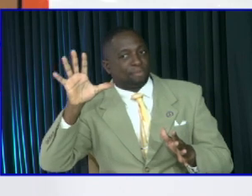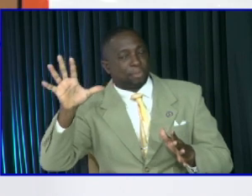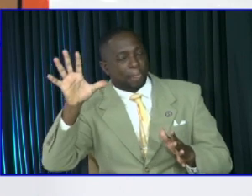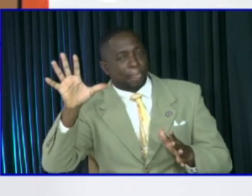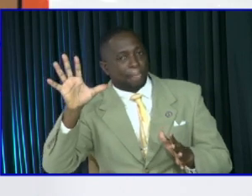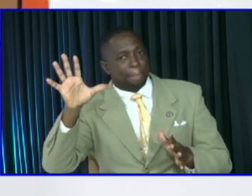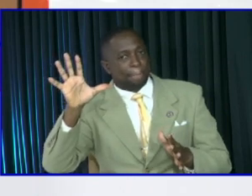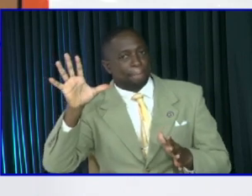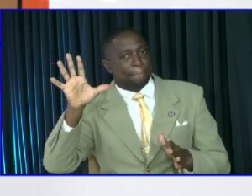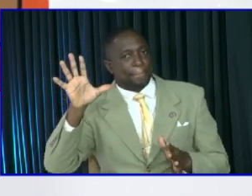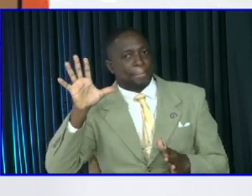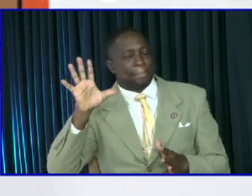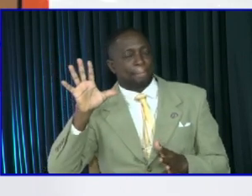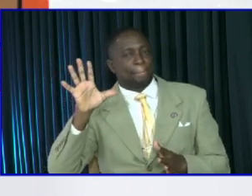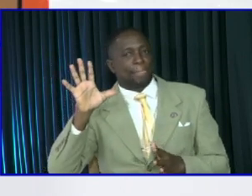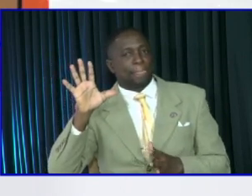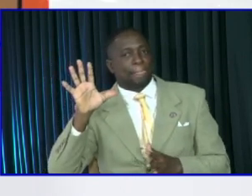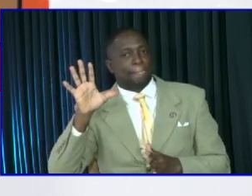Chrysanta